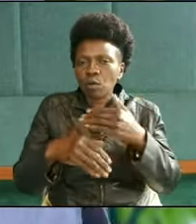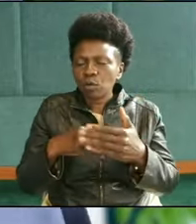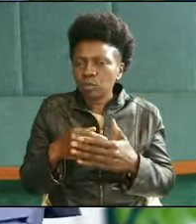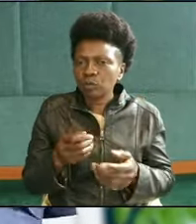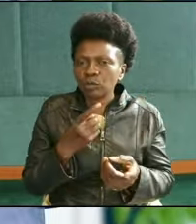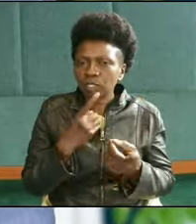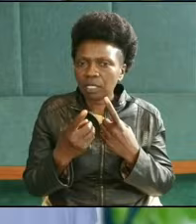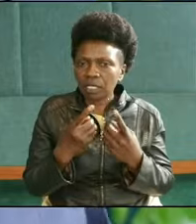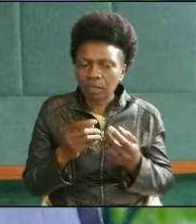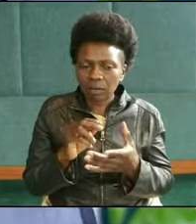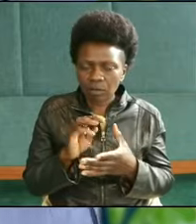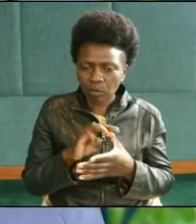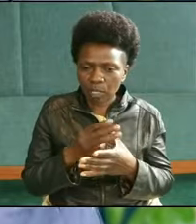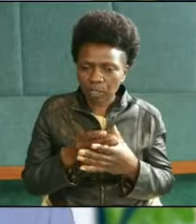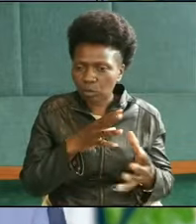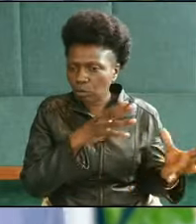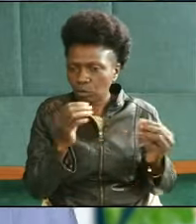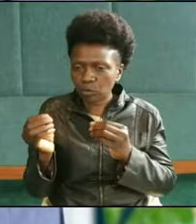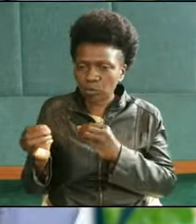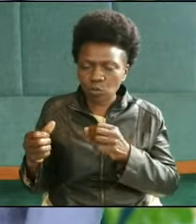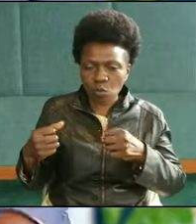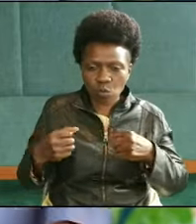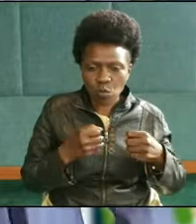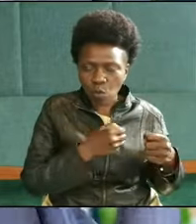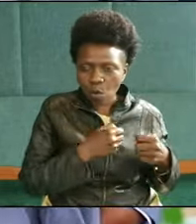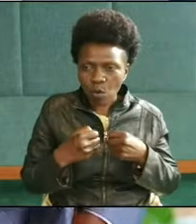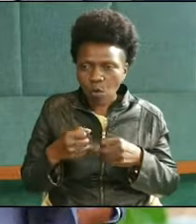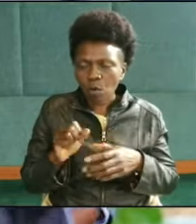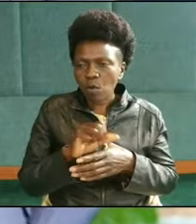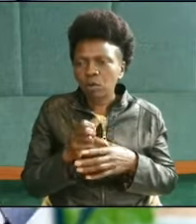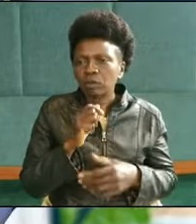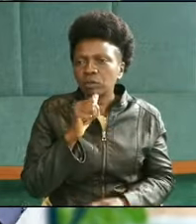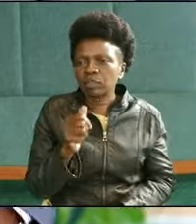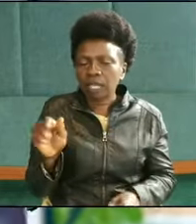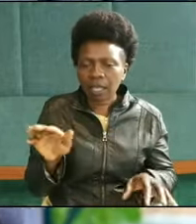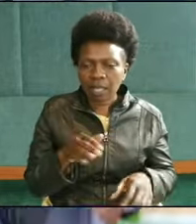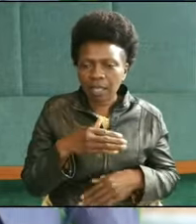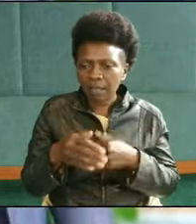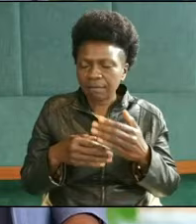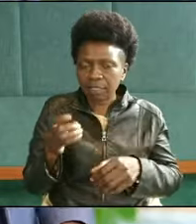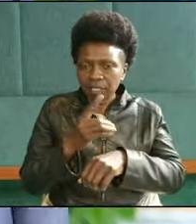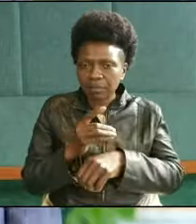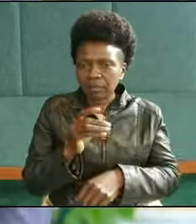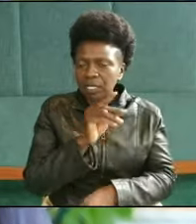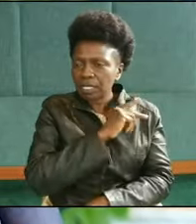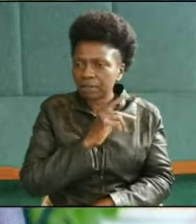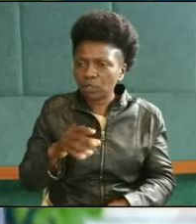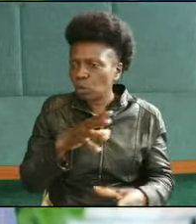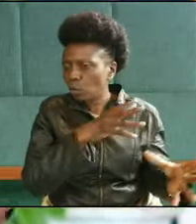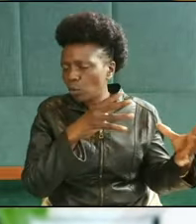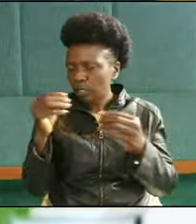him whether to go to war or not. Every time David went for war, he had